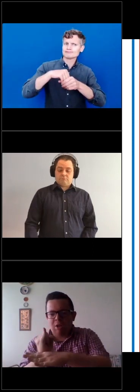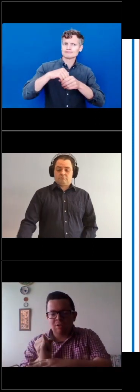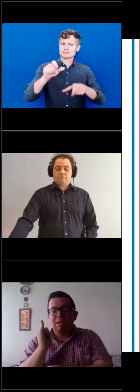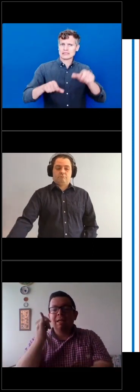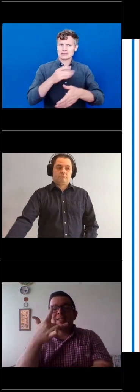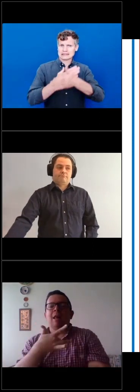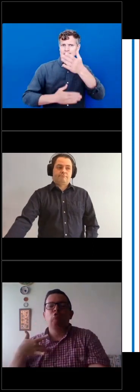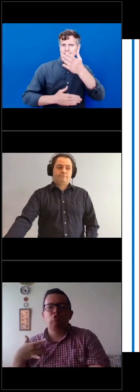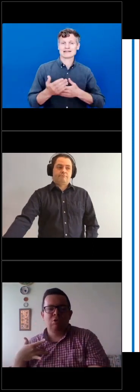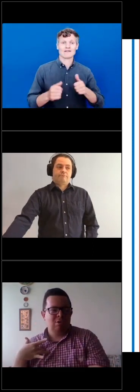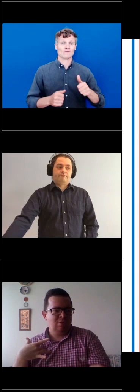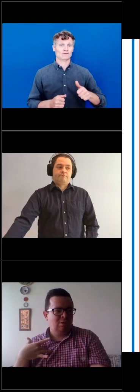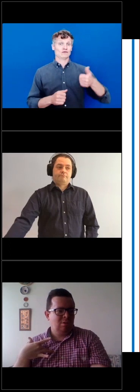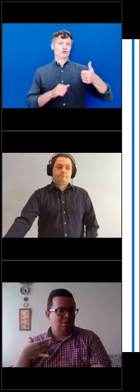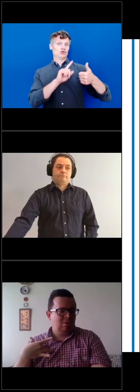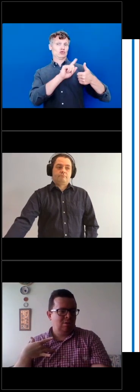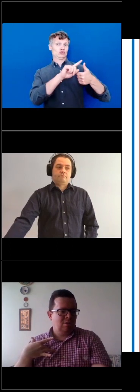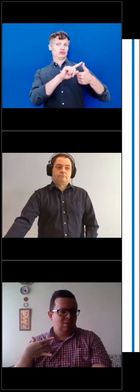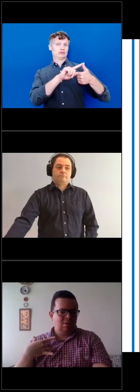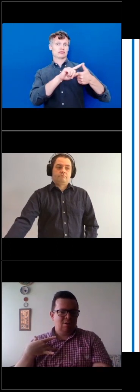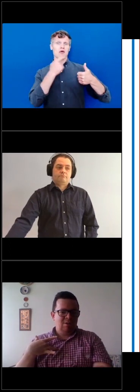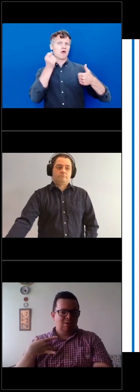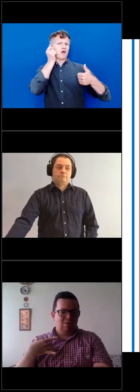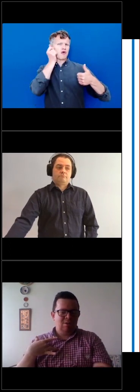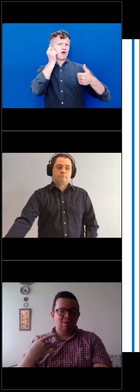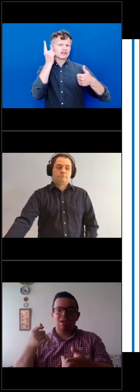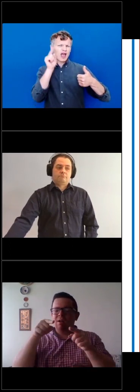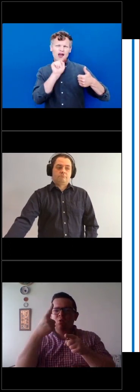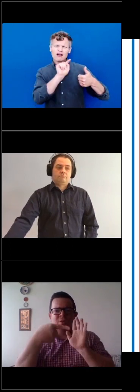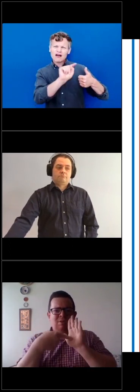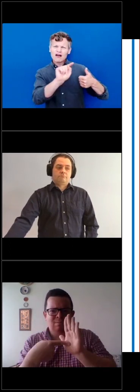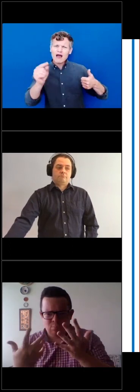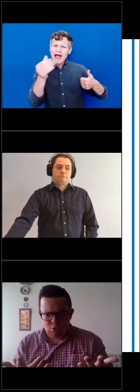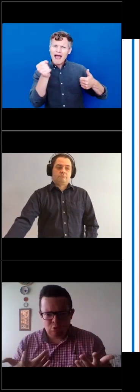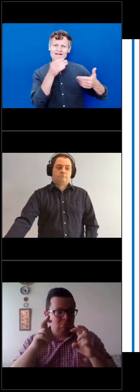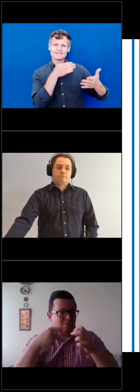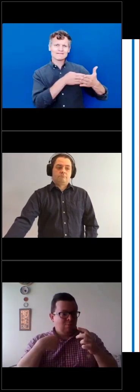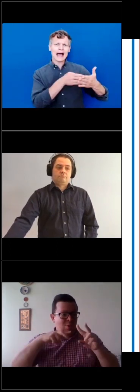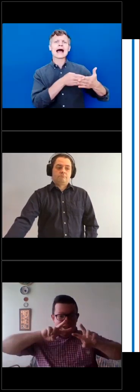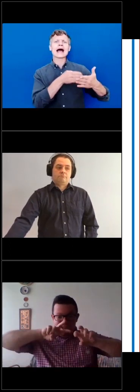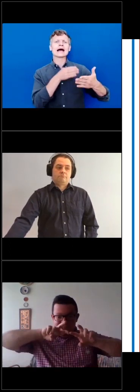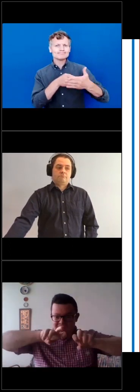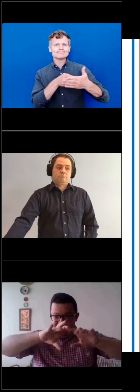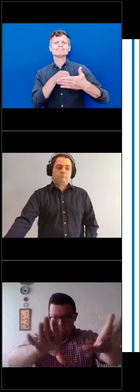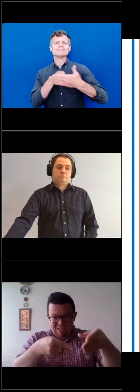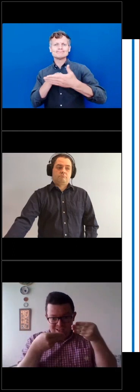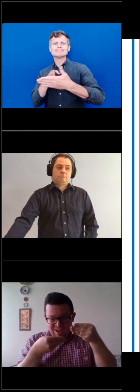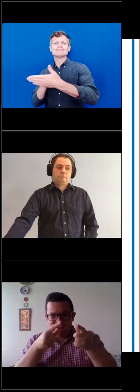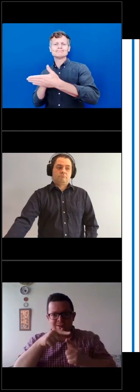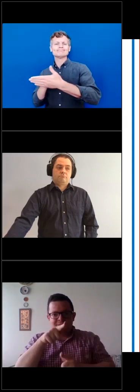what are the barriers that people with disabilities are confronting. For